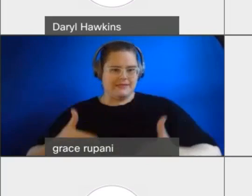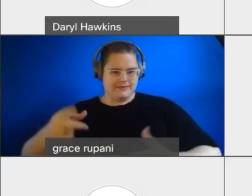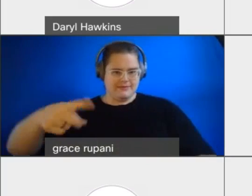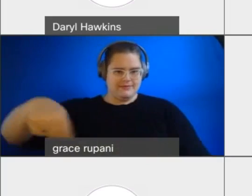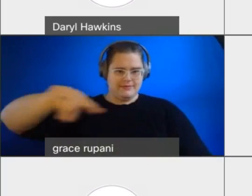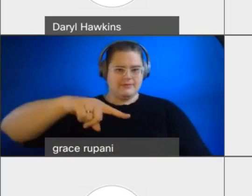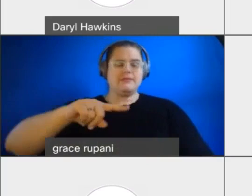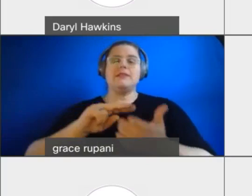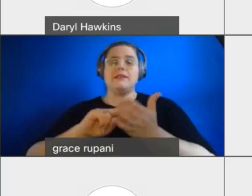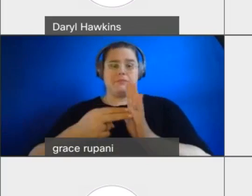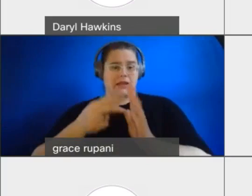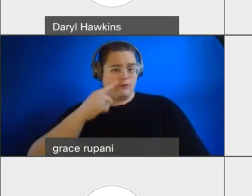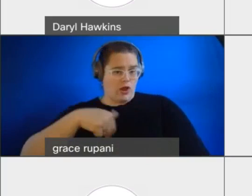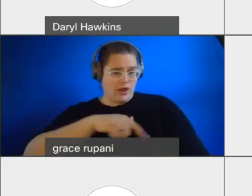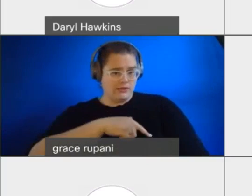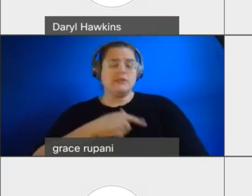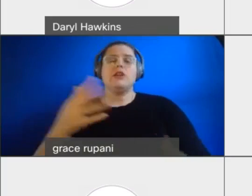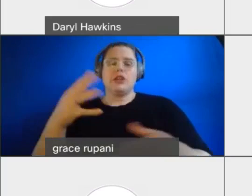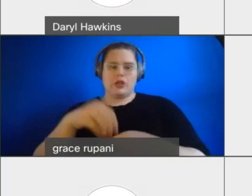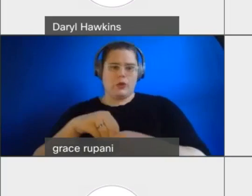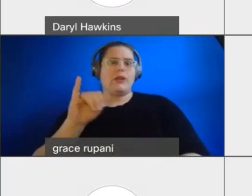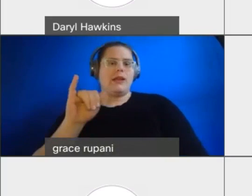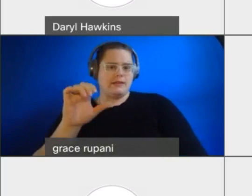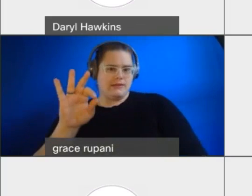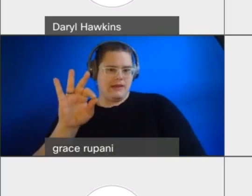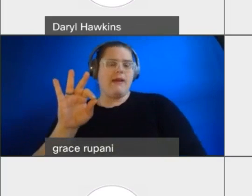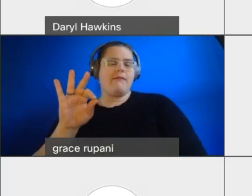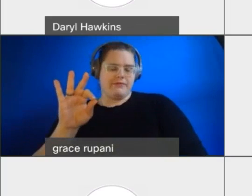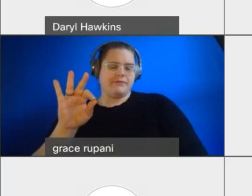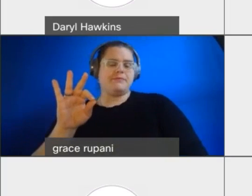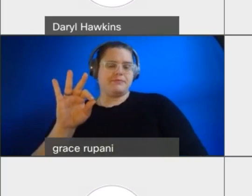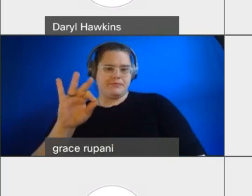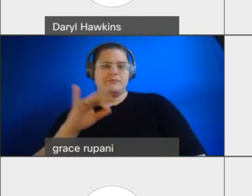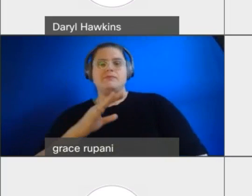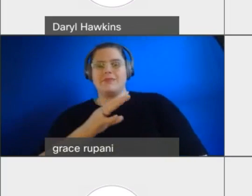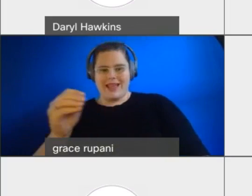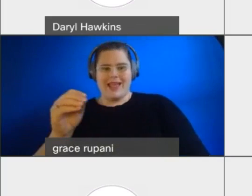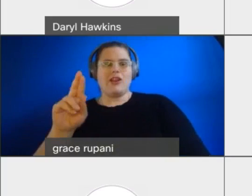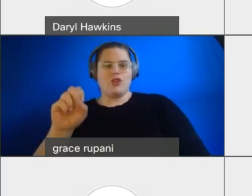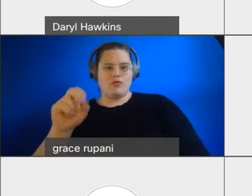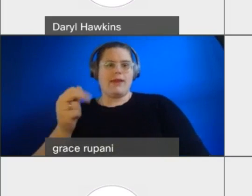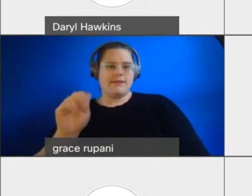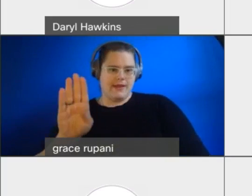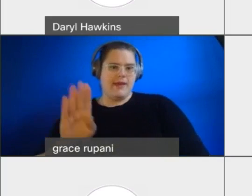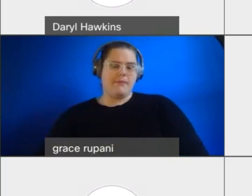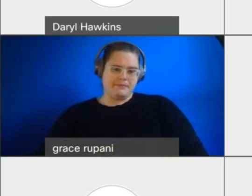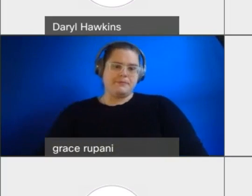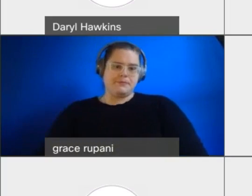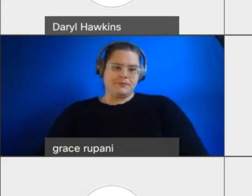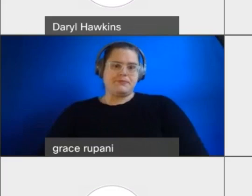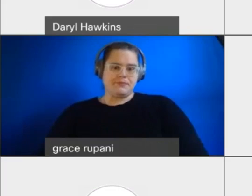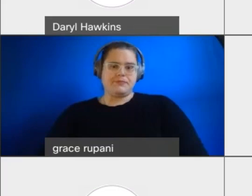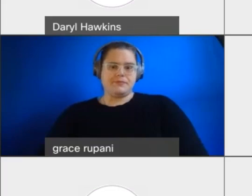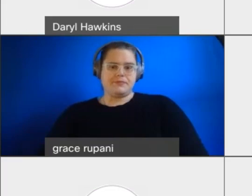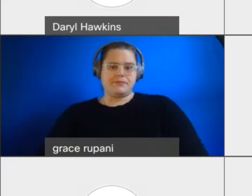include people in intermediate care facilities, as well as the residential habilitation.